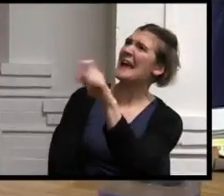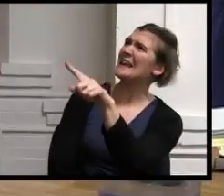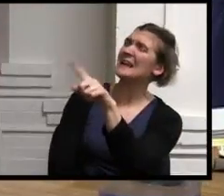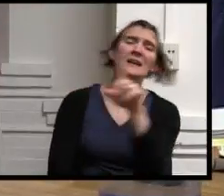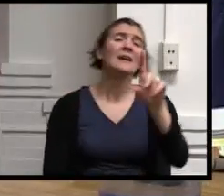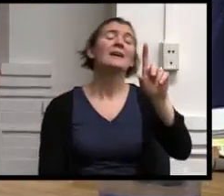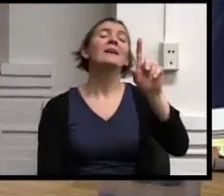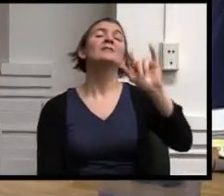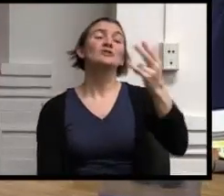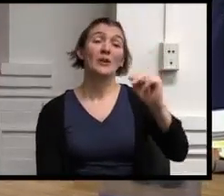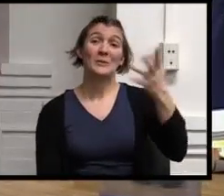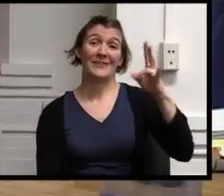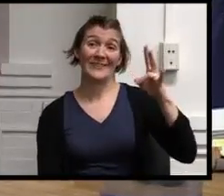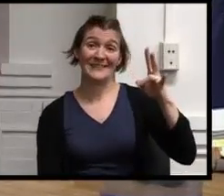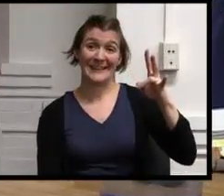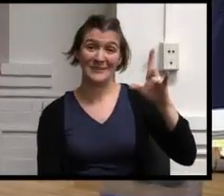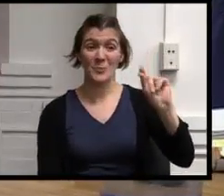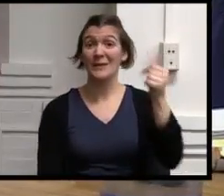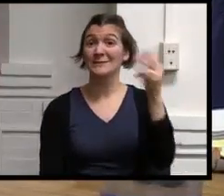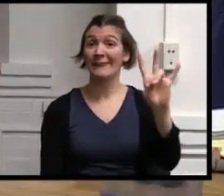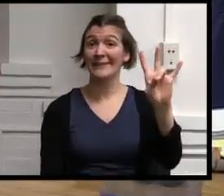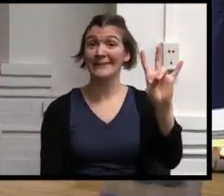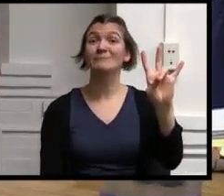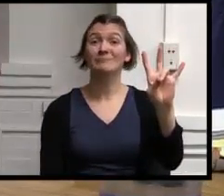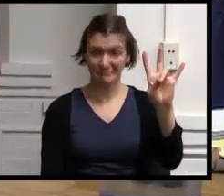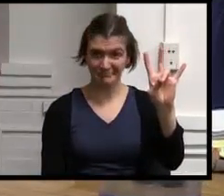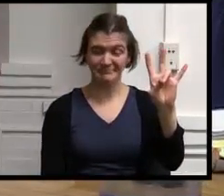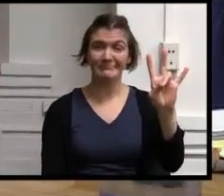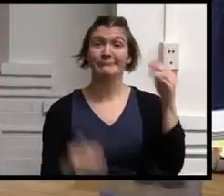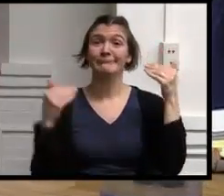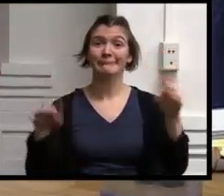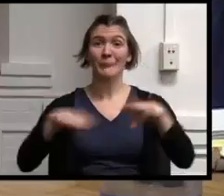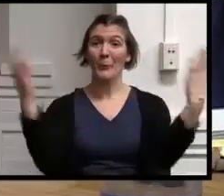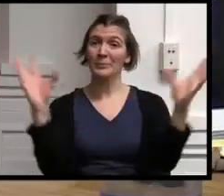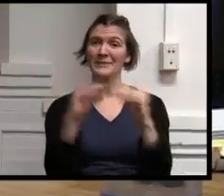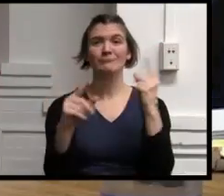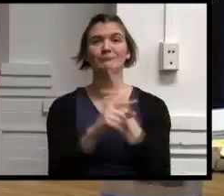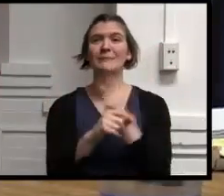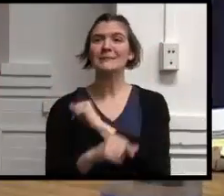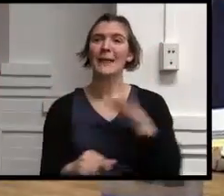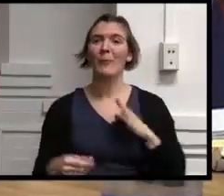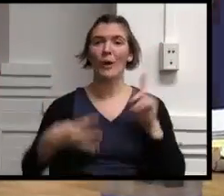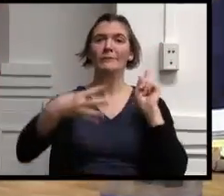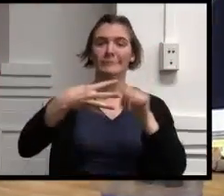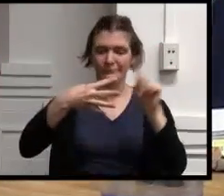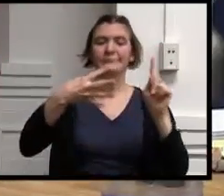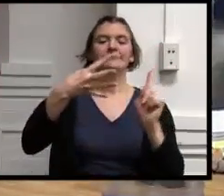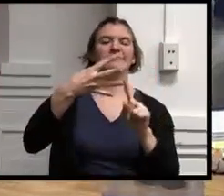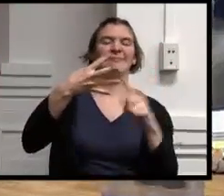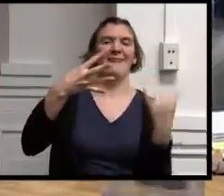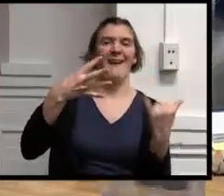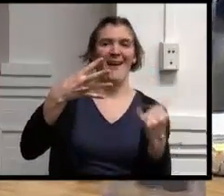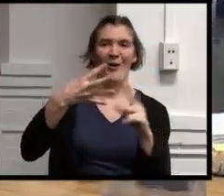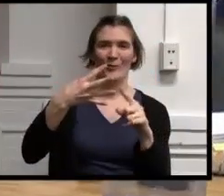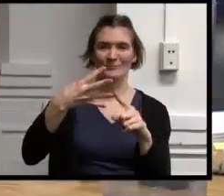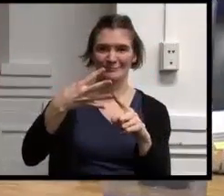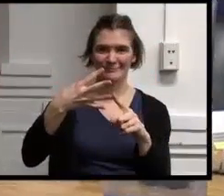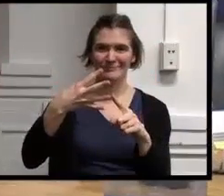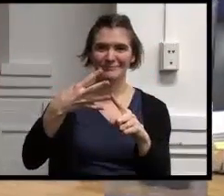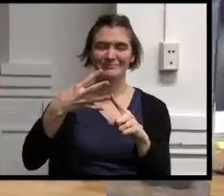the 17th of January 2017, and we're here for our regularly scheduled